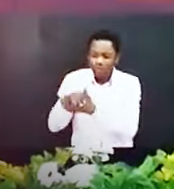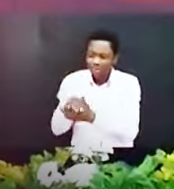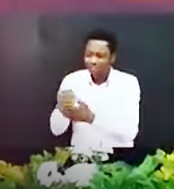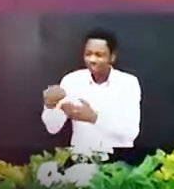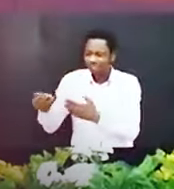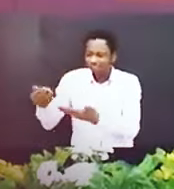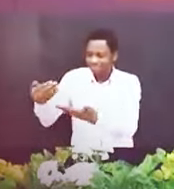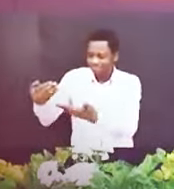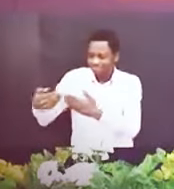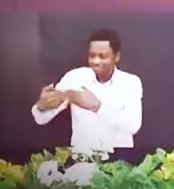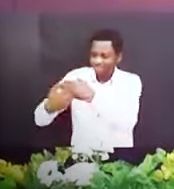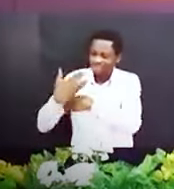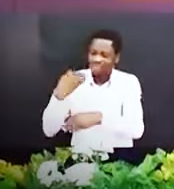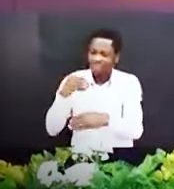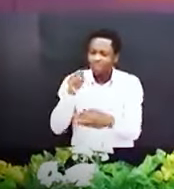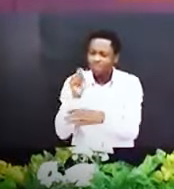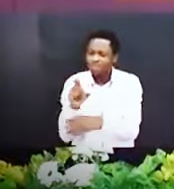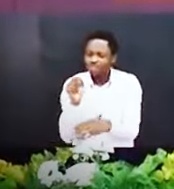the young man